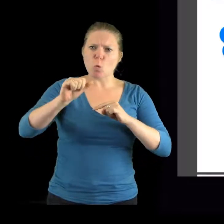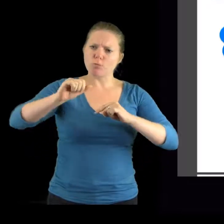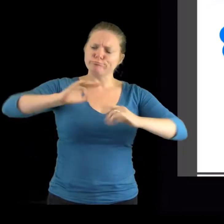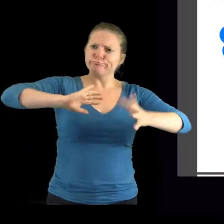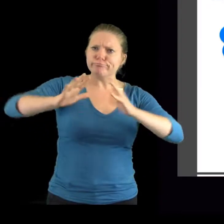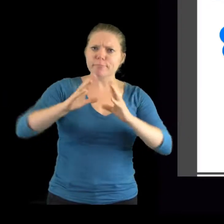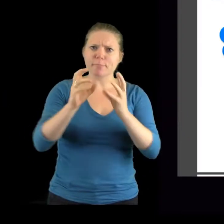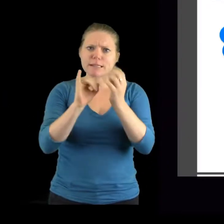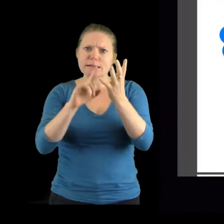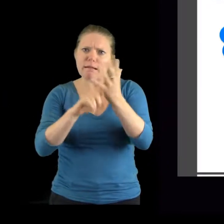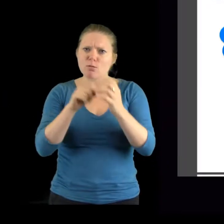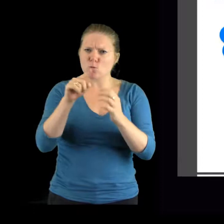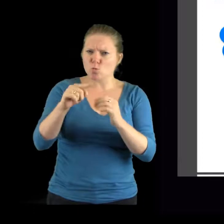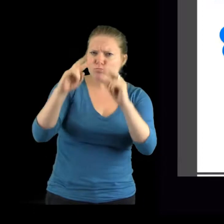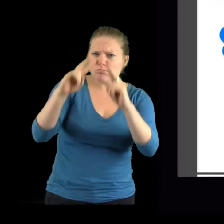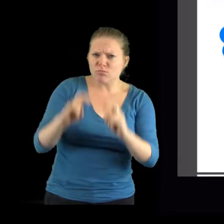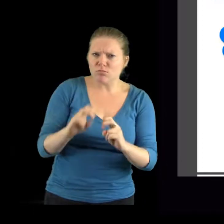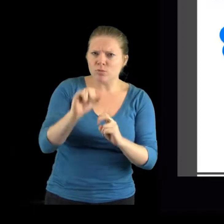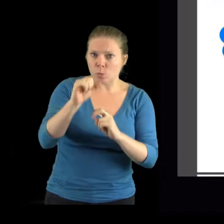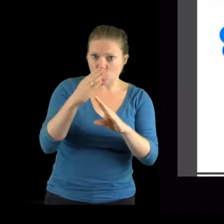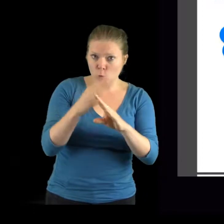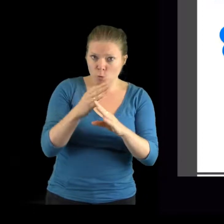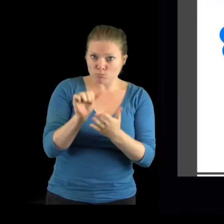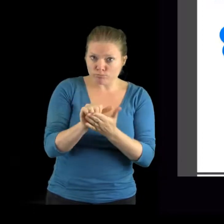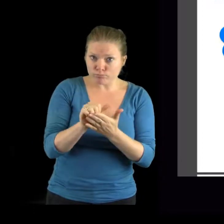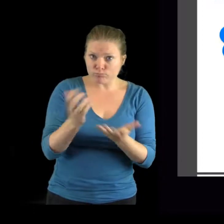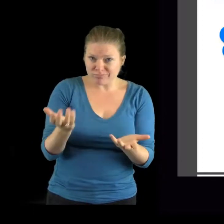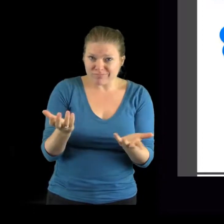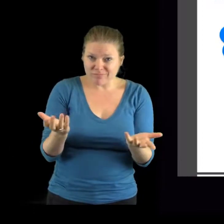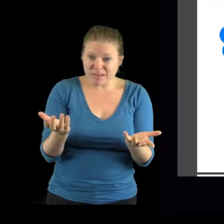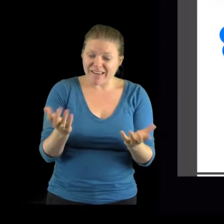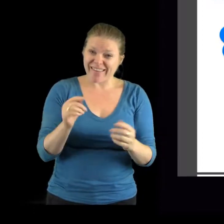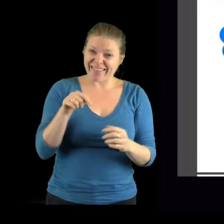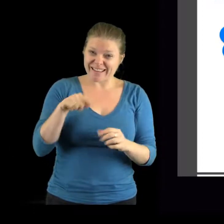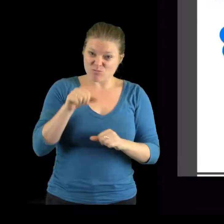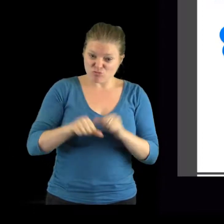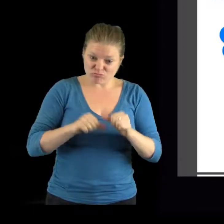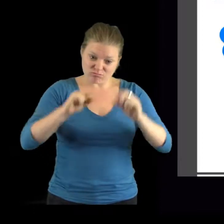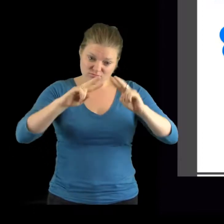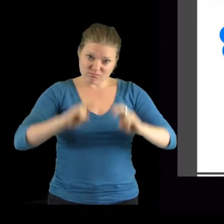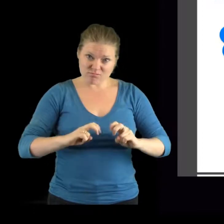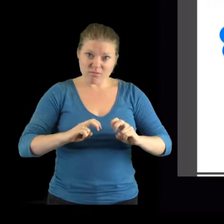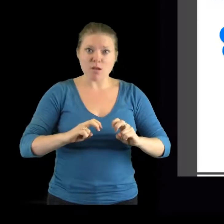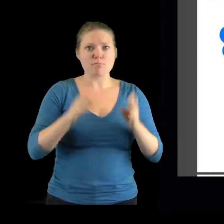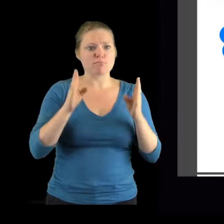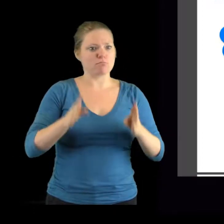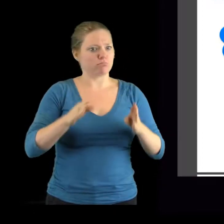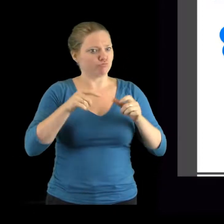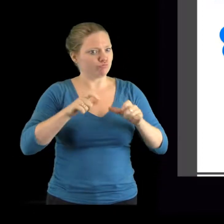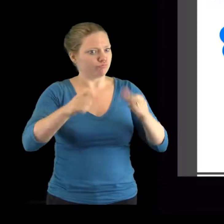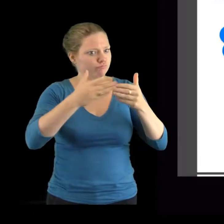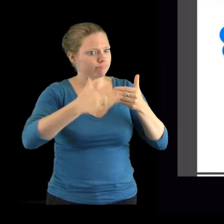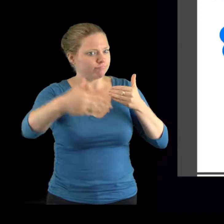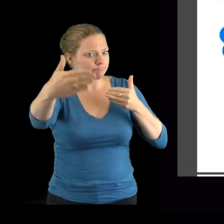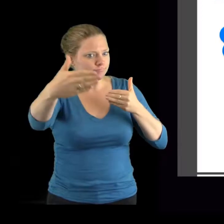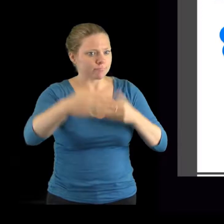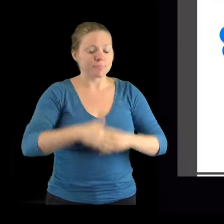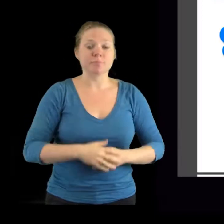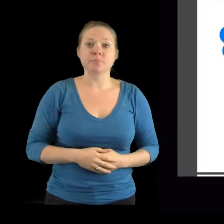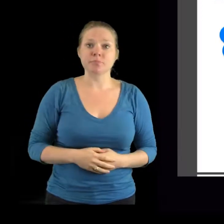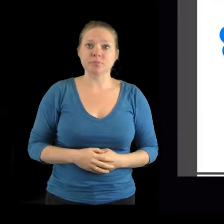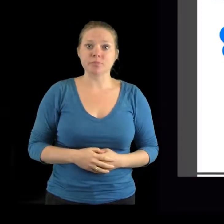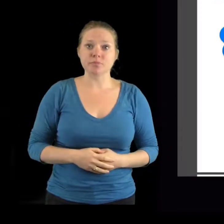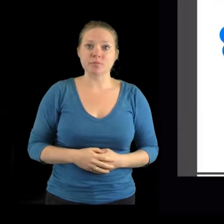work. And this is something that's going to be ongoing, right? So part of becoming a